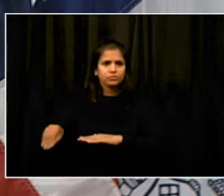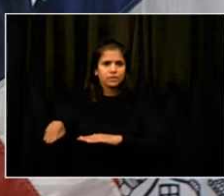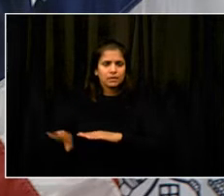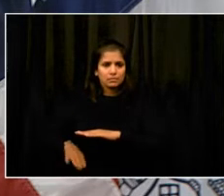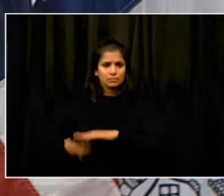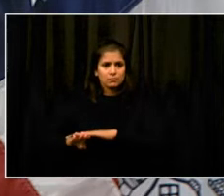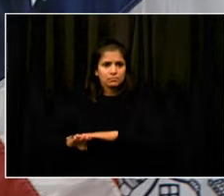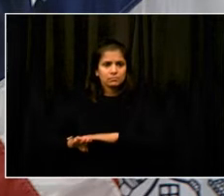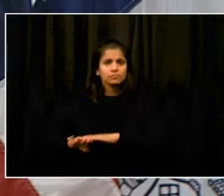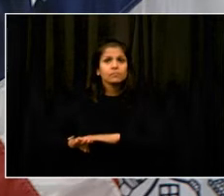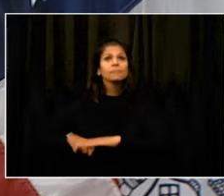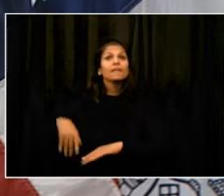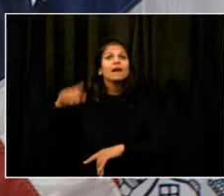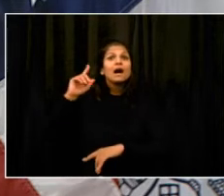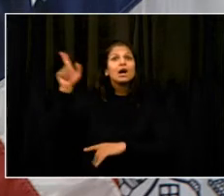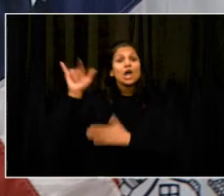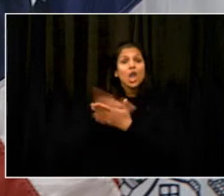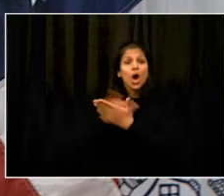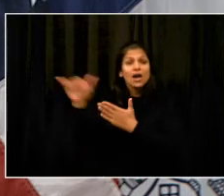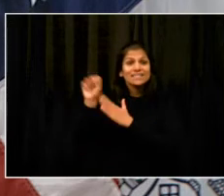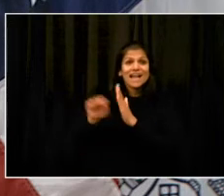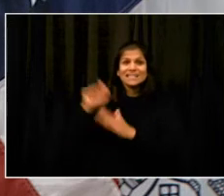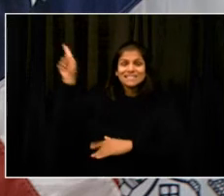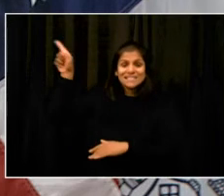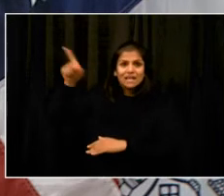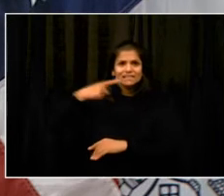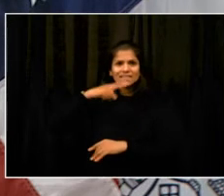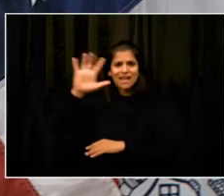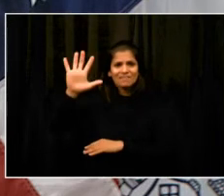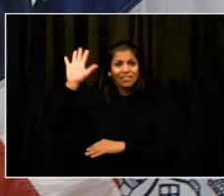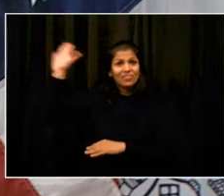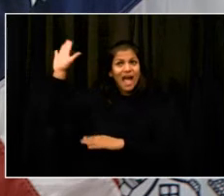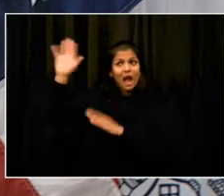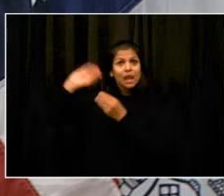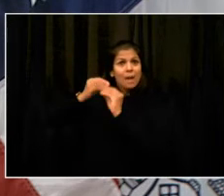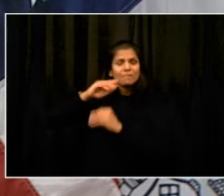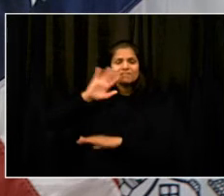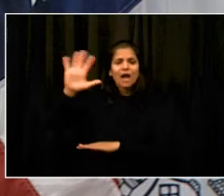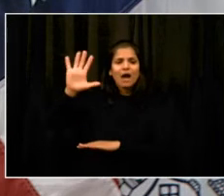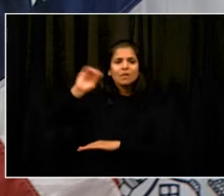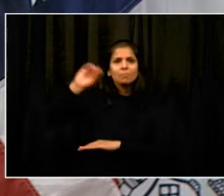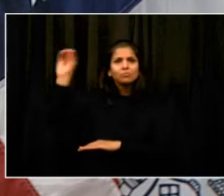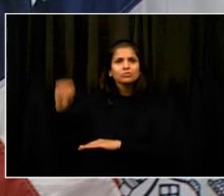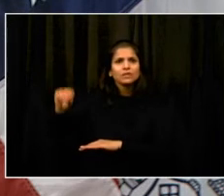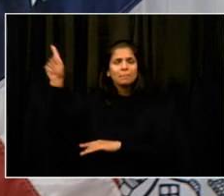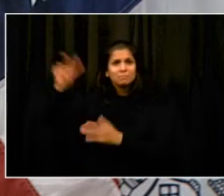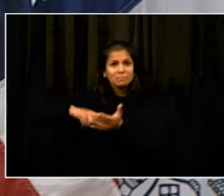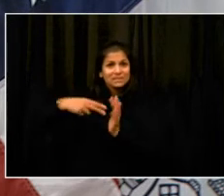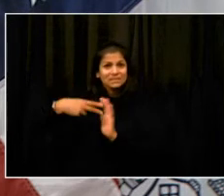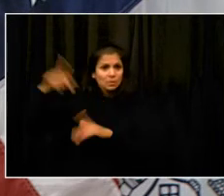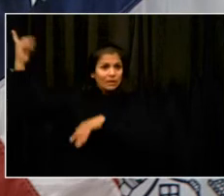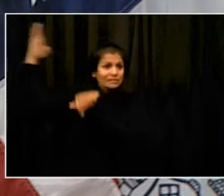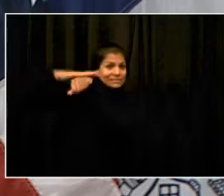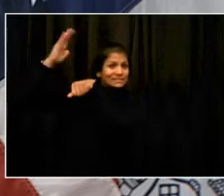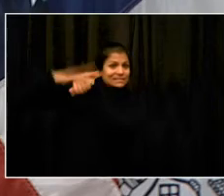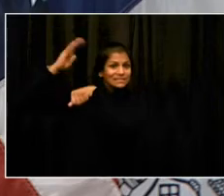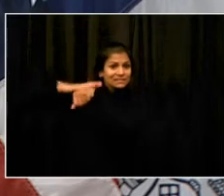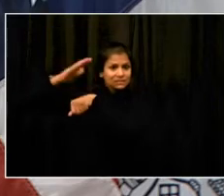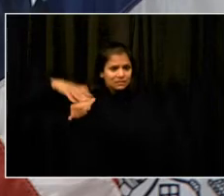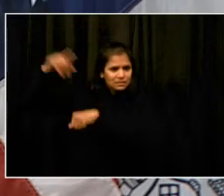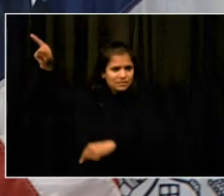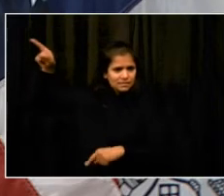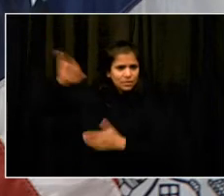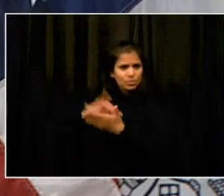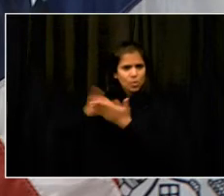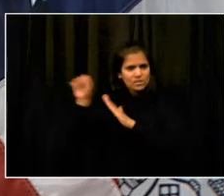Is there still a threshold at which, despite your hope and intention to reopen schools, that it gets too high and you're not going to be able to